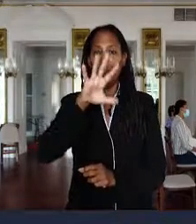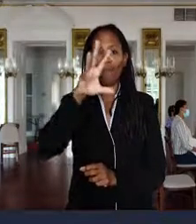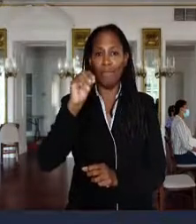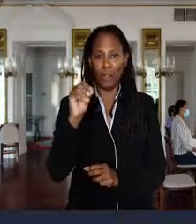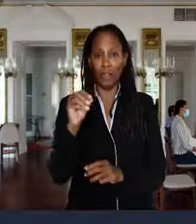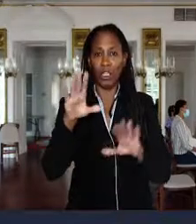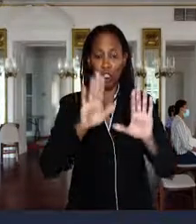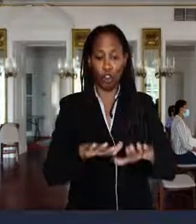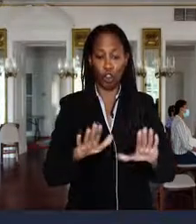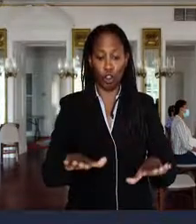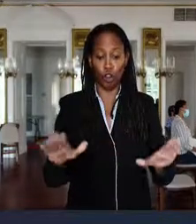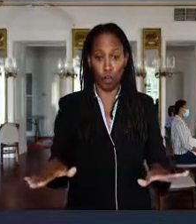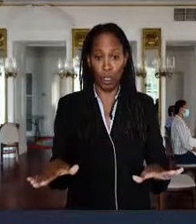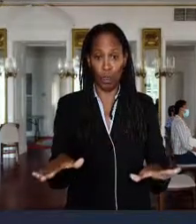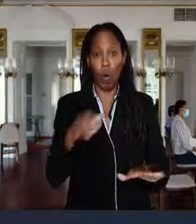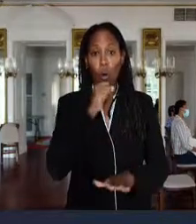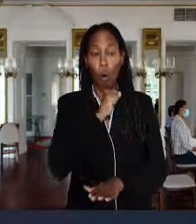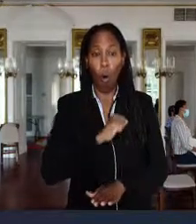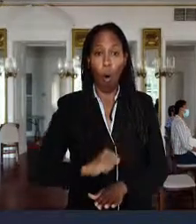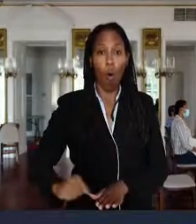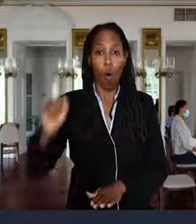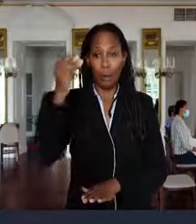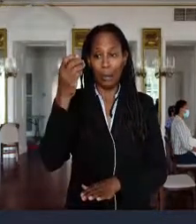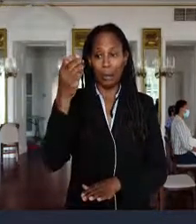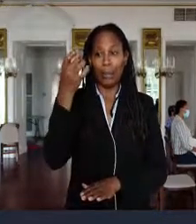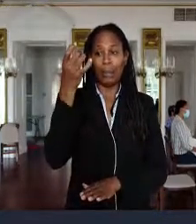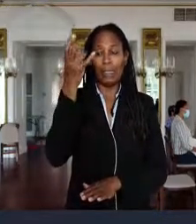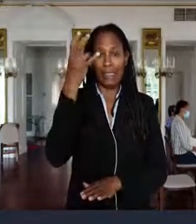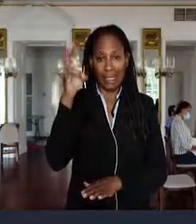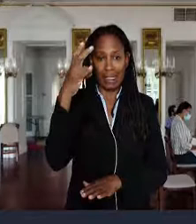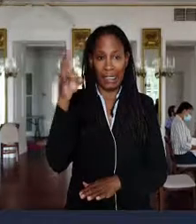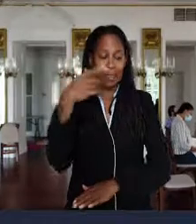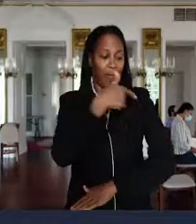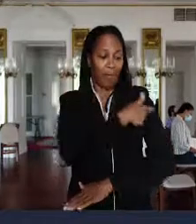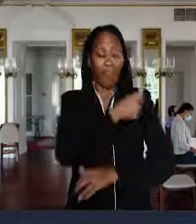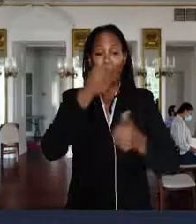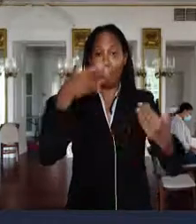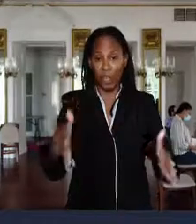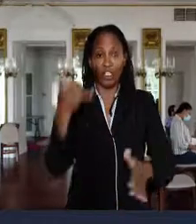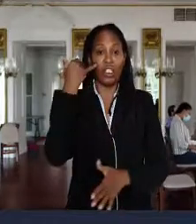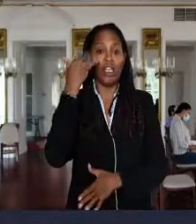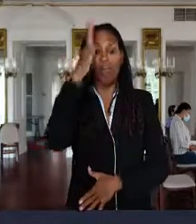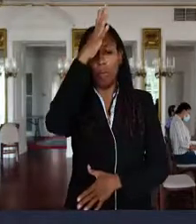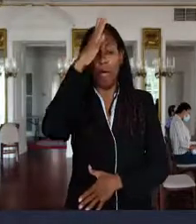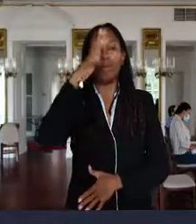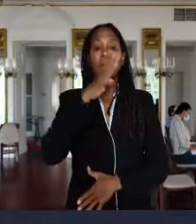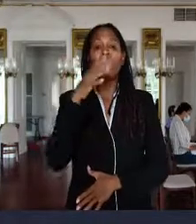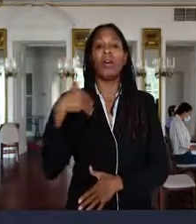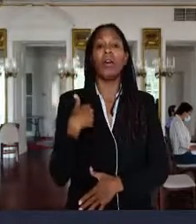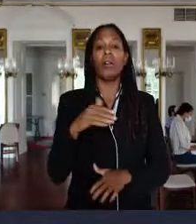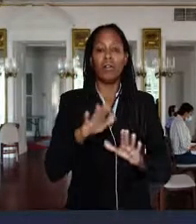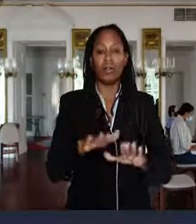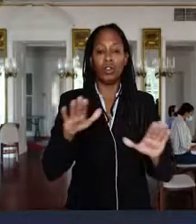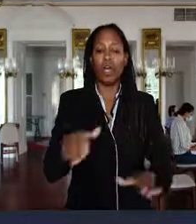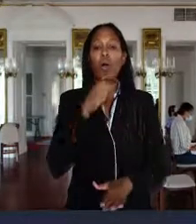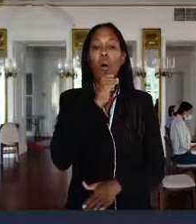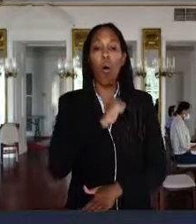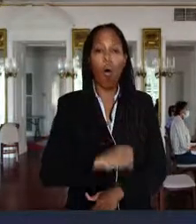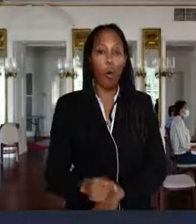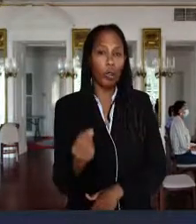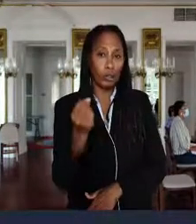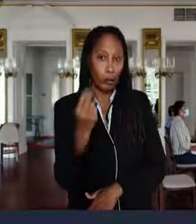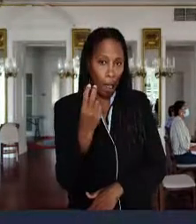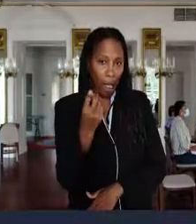far. If you are a parent or guardian of a child age 12 and up, please make sure to accompany your child